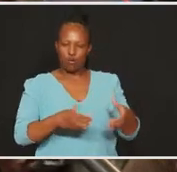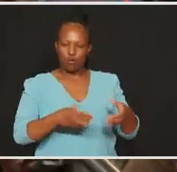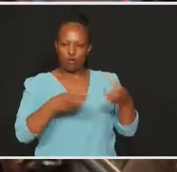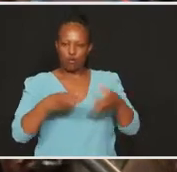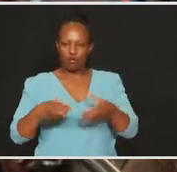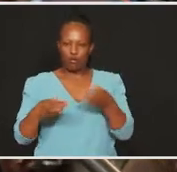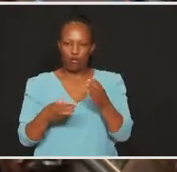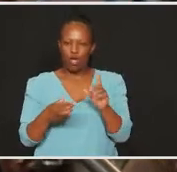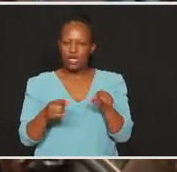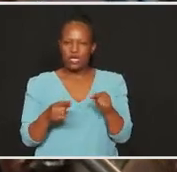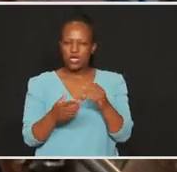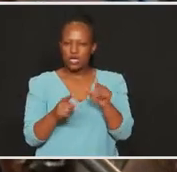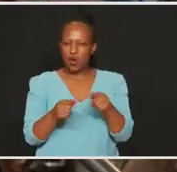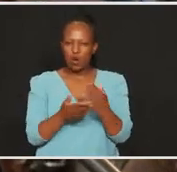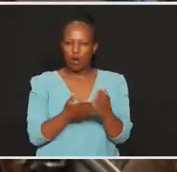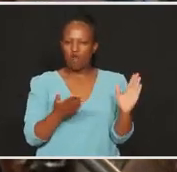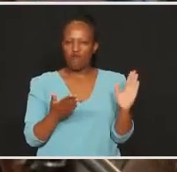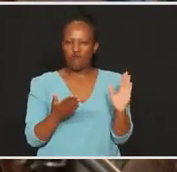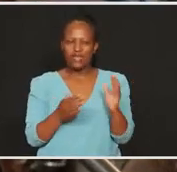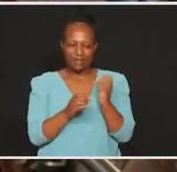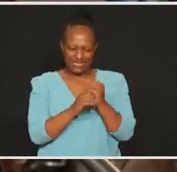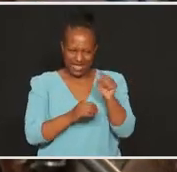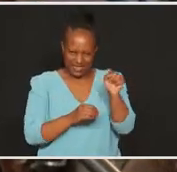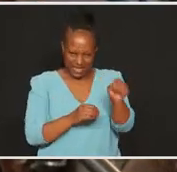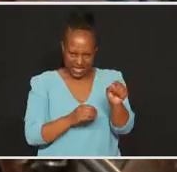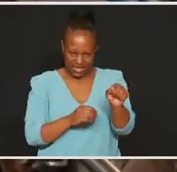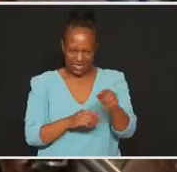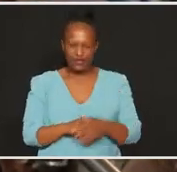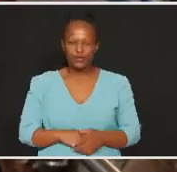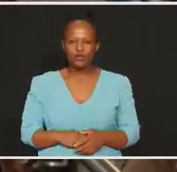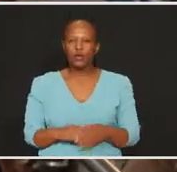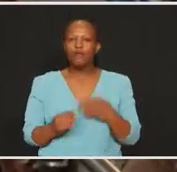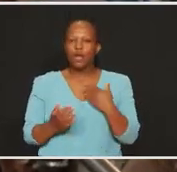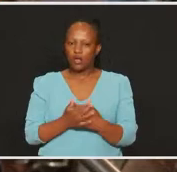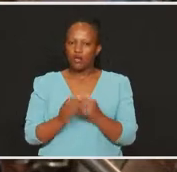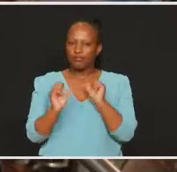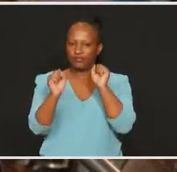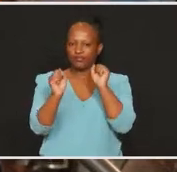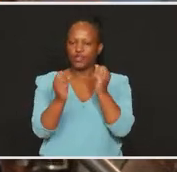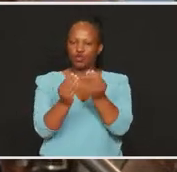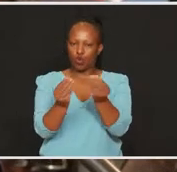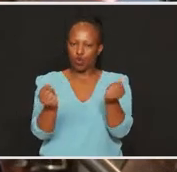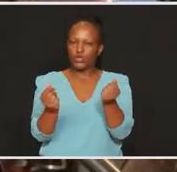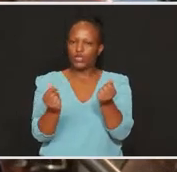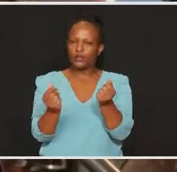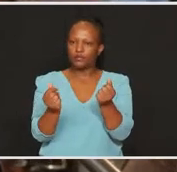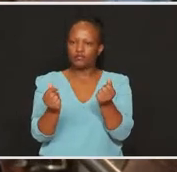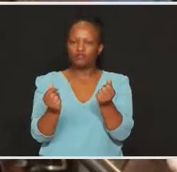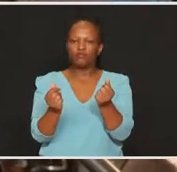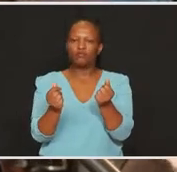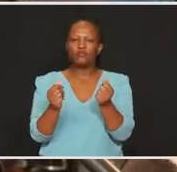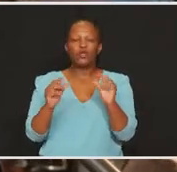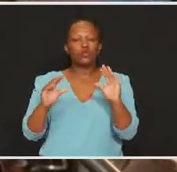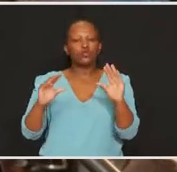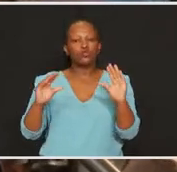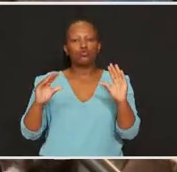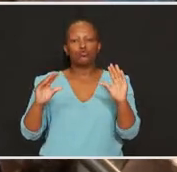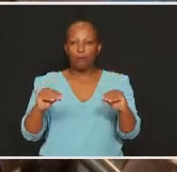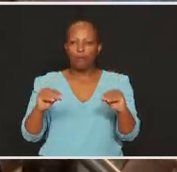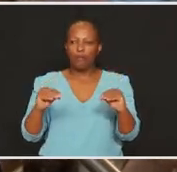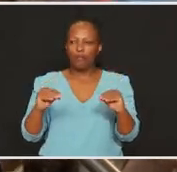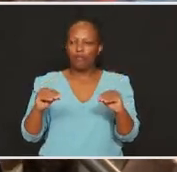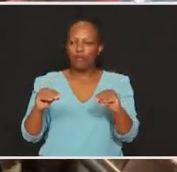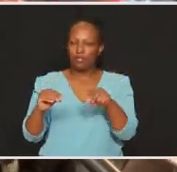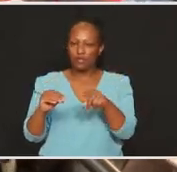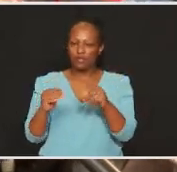they should just they should start there they I can give them their solution to just stop this hearing and save